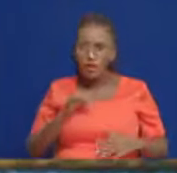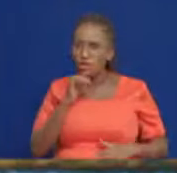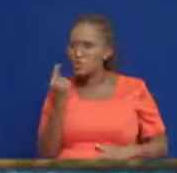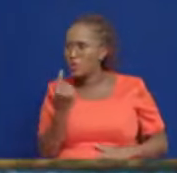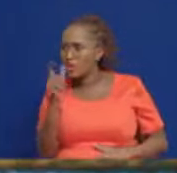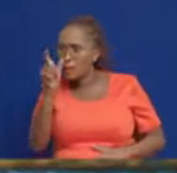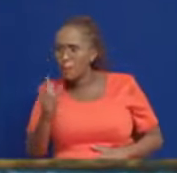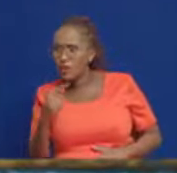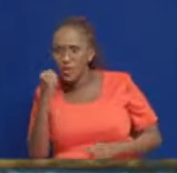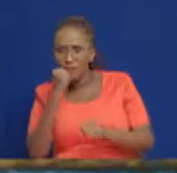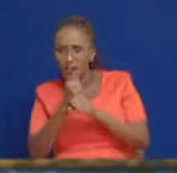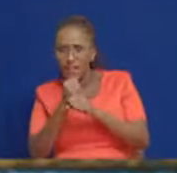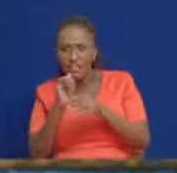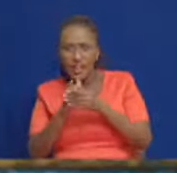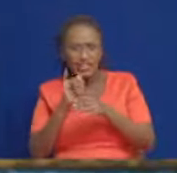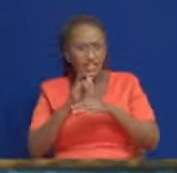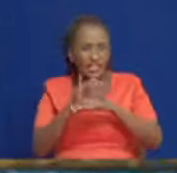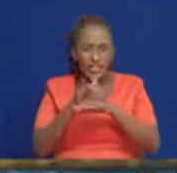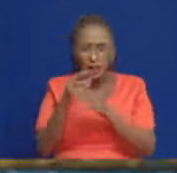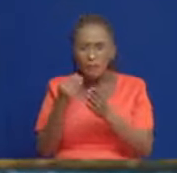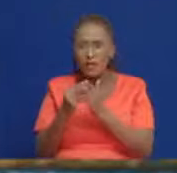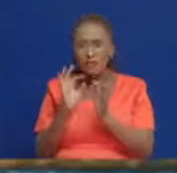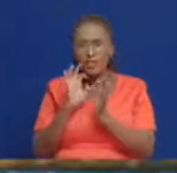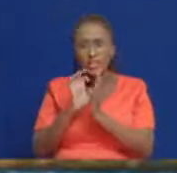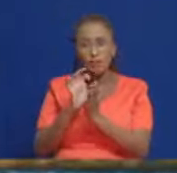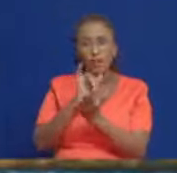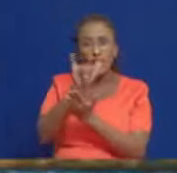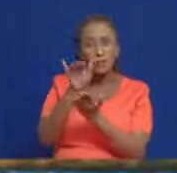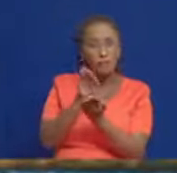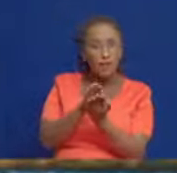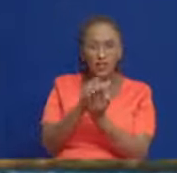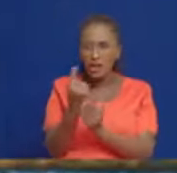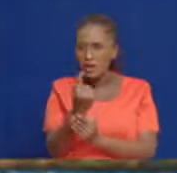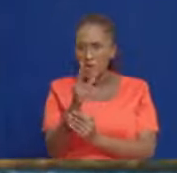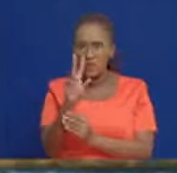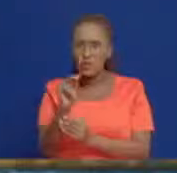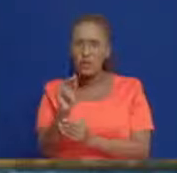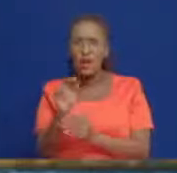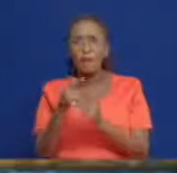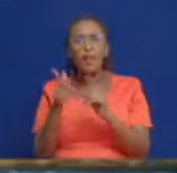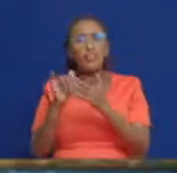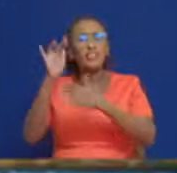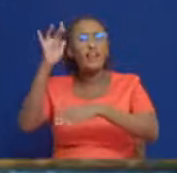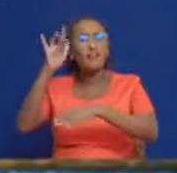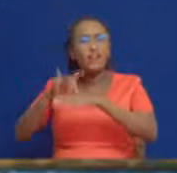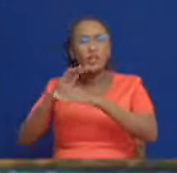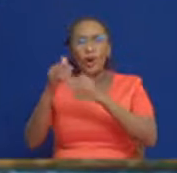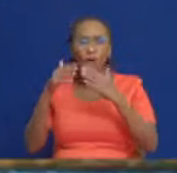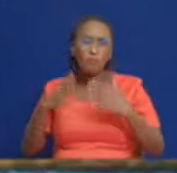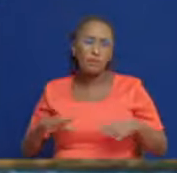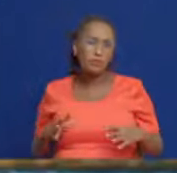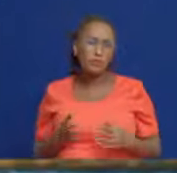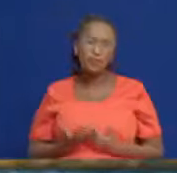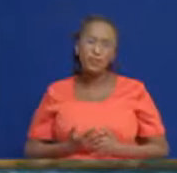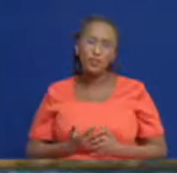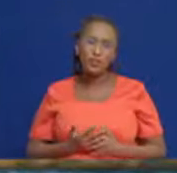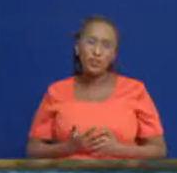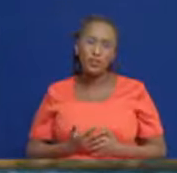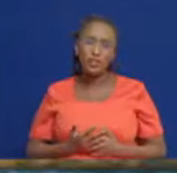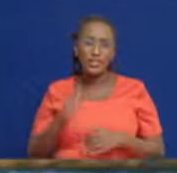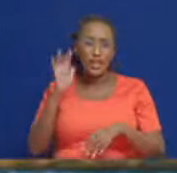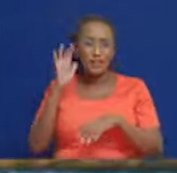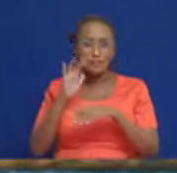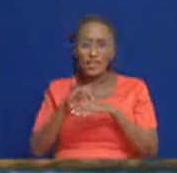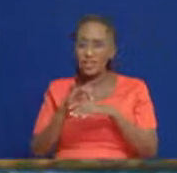doing that transaction. For example, here a bank, it's not only in a panda kutoka 115 utalipa 140, it affects you.